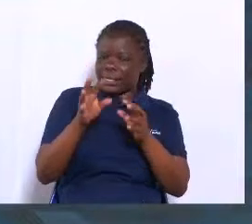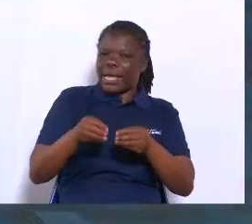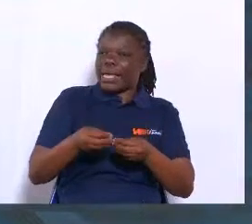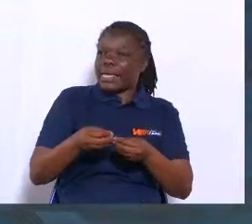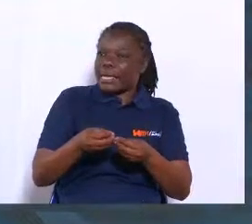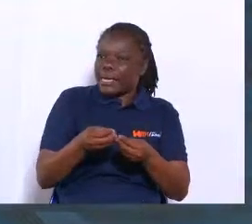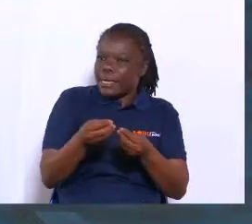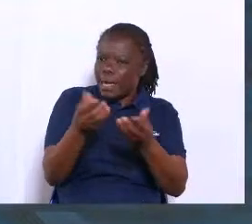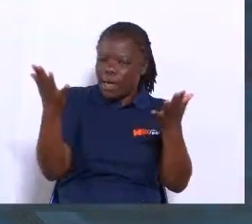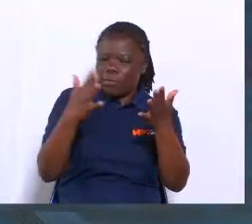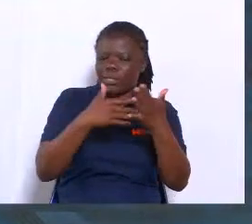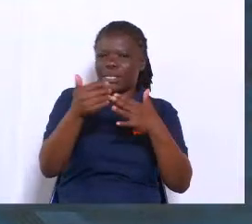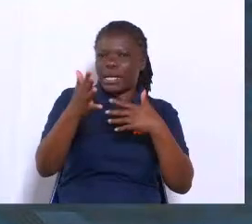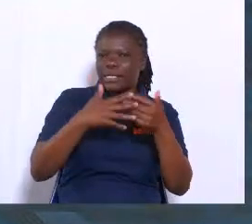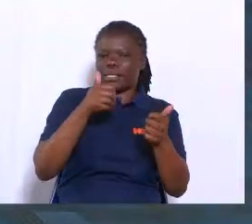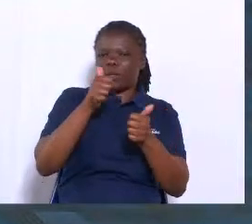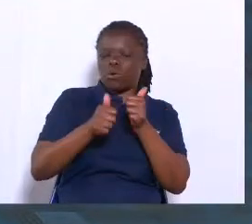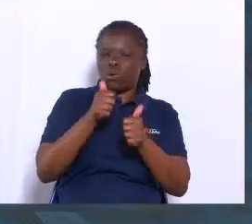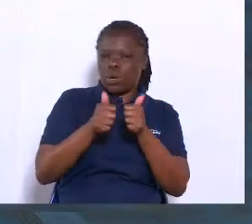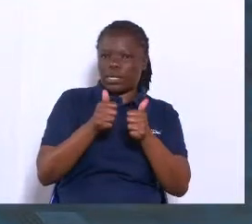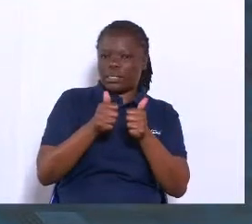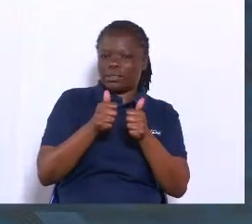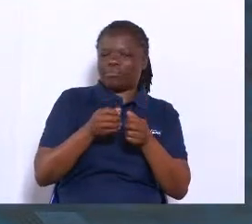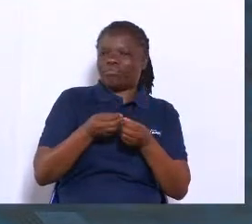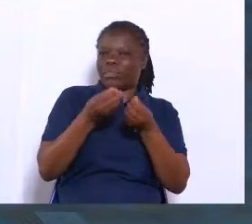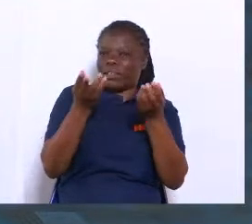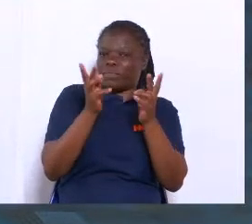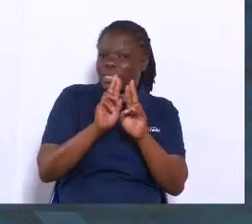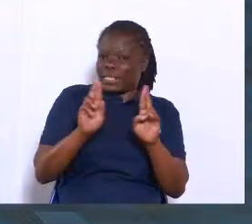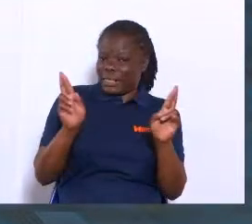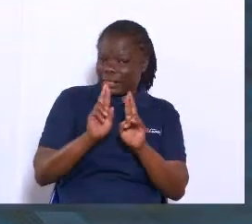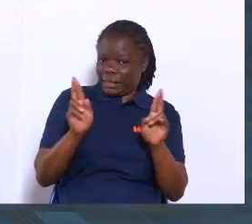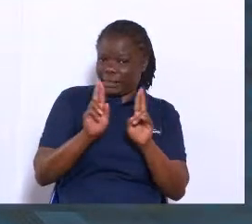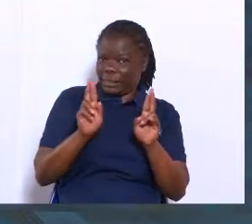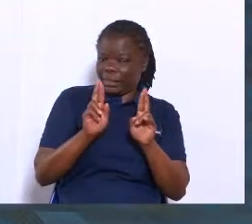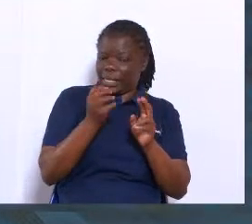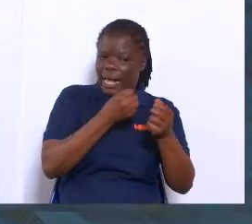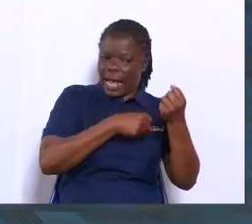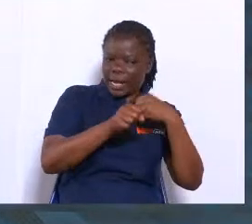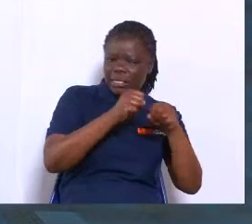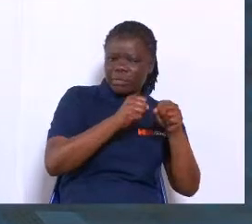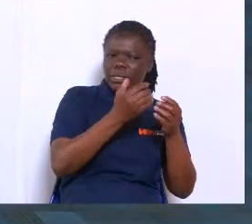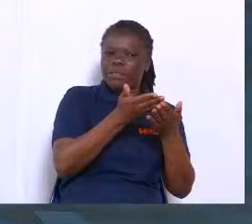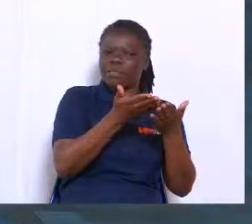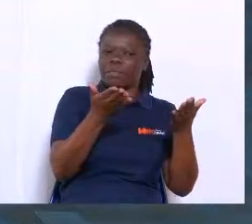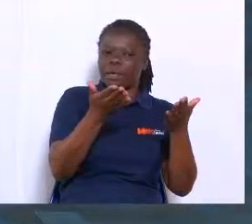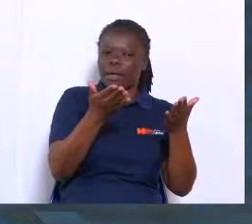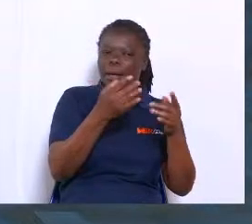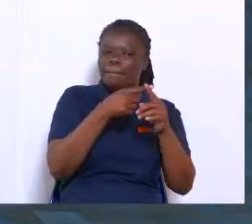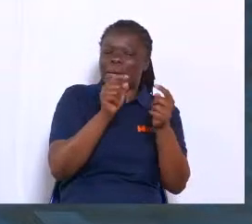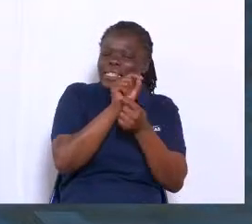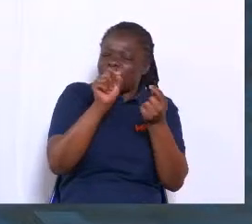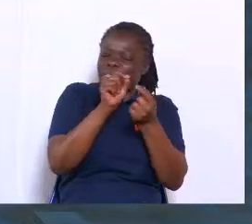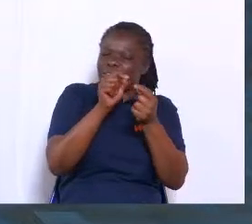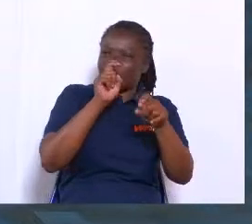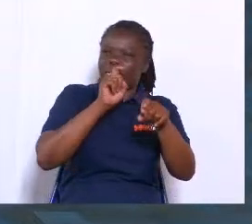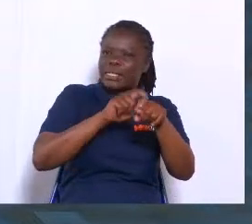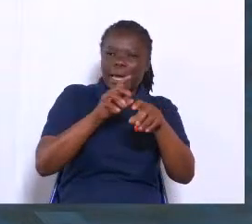signs that provide a general outline of events, but not a specific